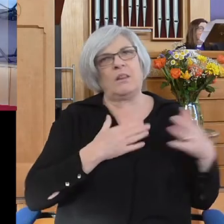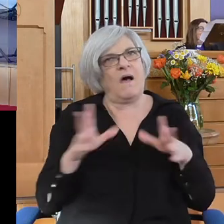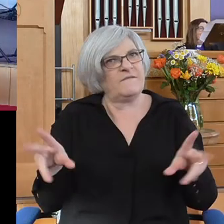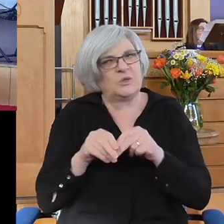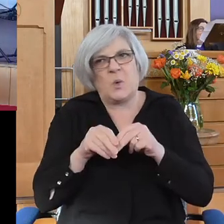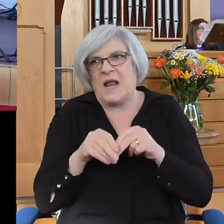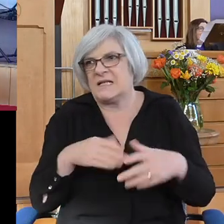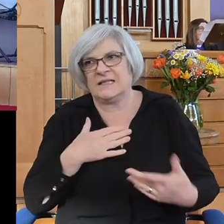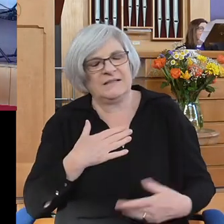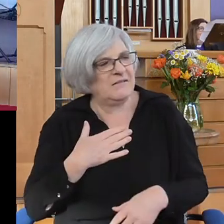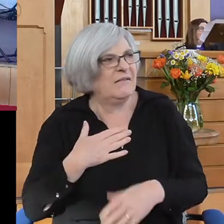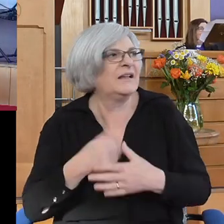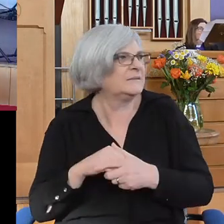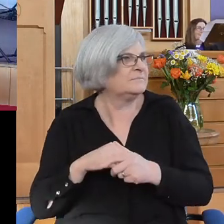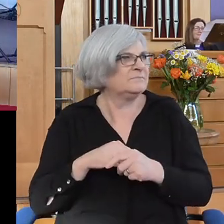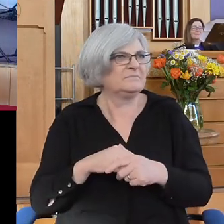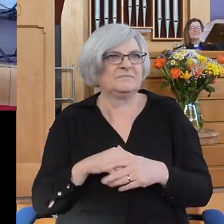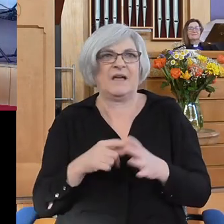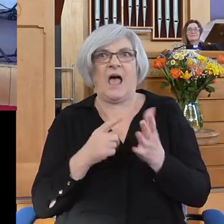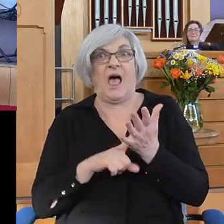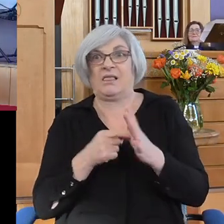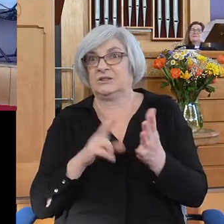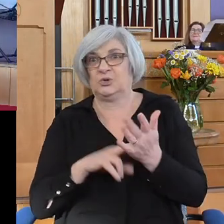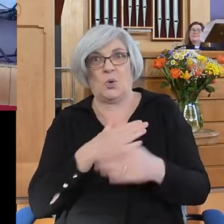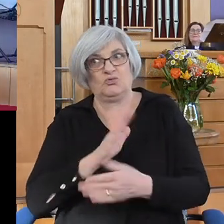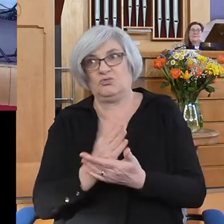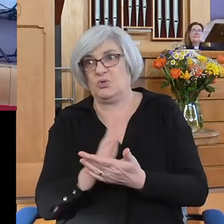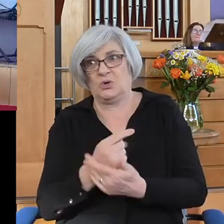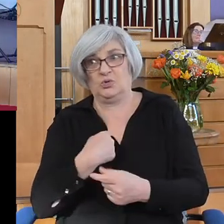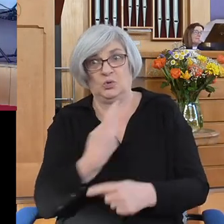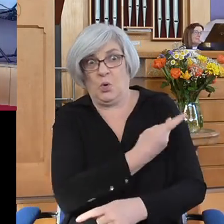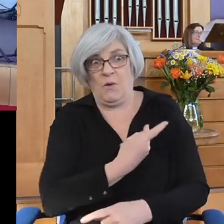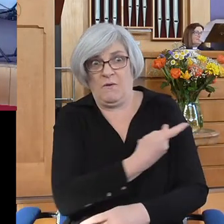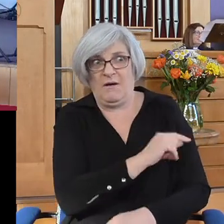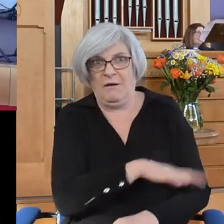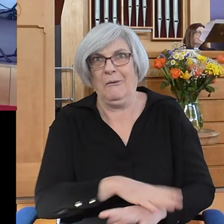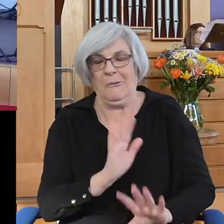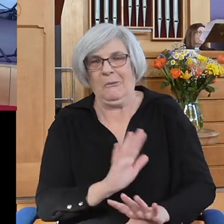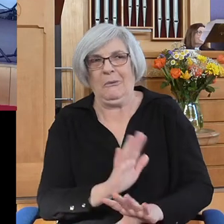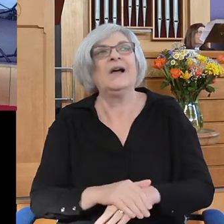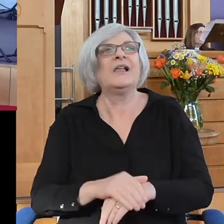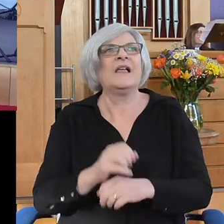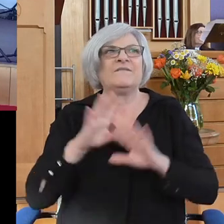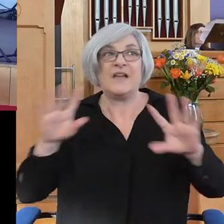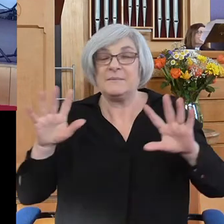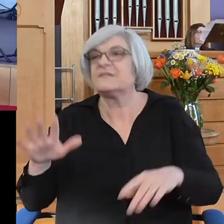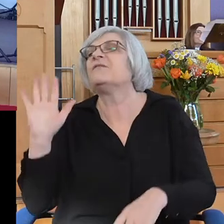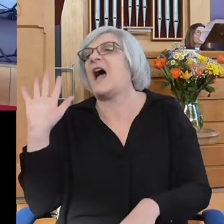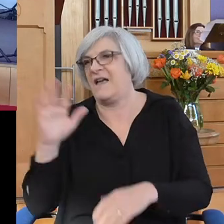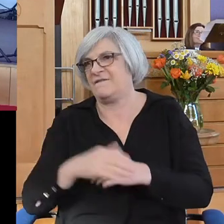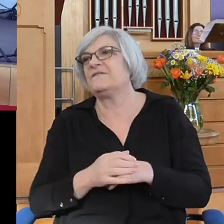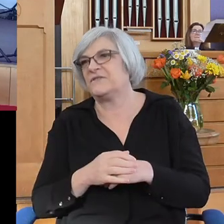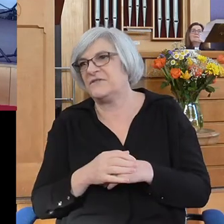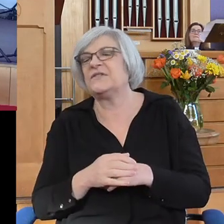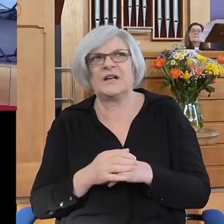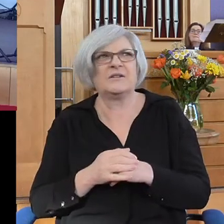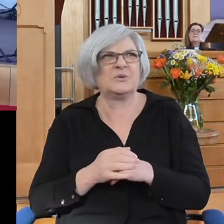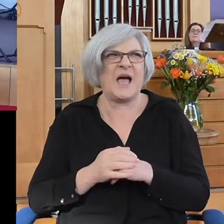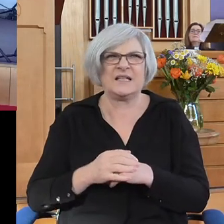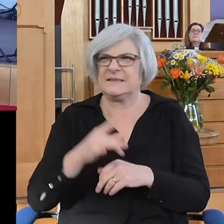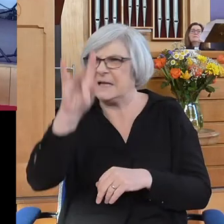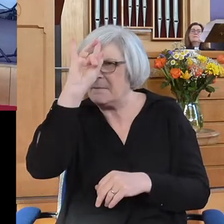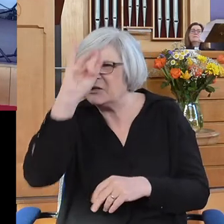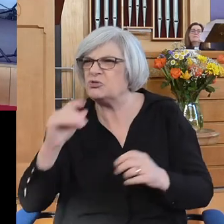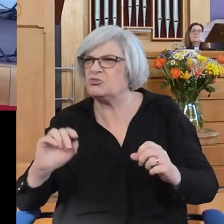that one. Two of me. The Famous Five. We all love to go to Demon's Rock or